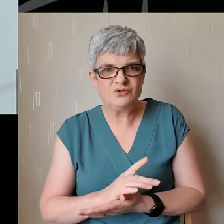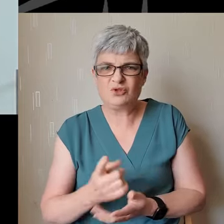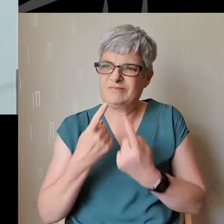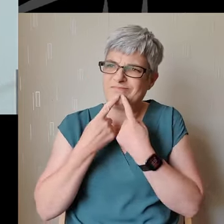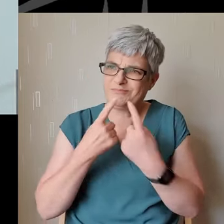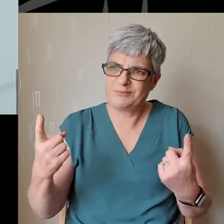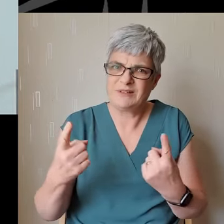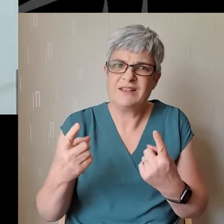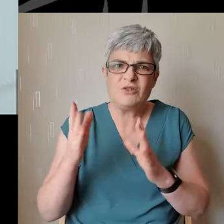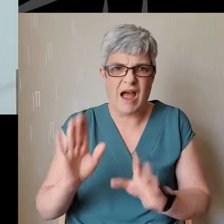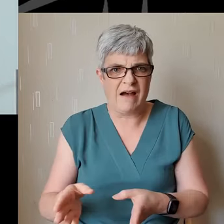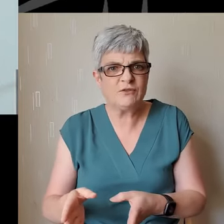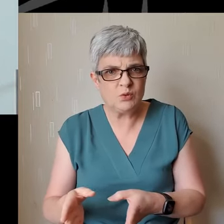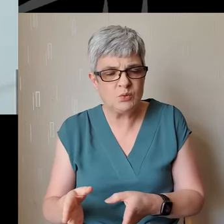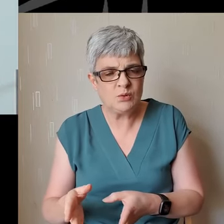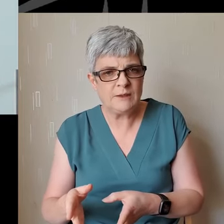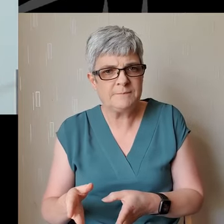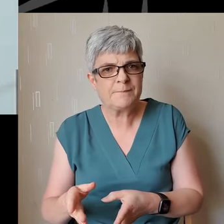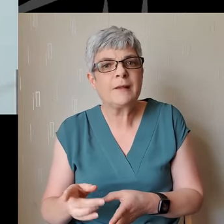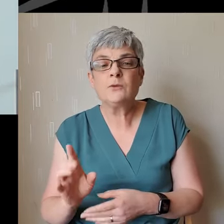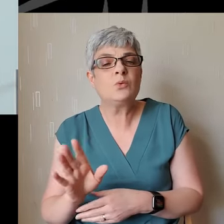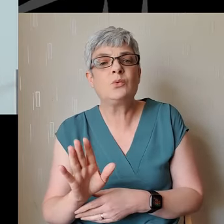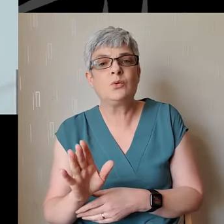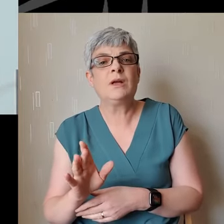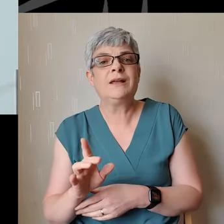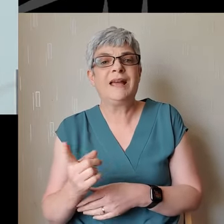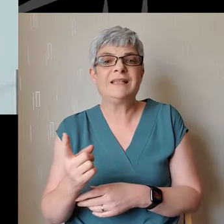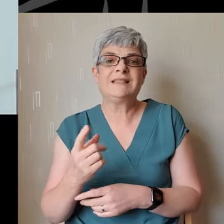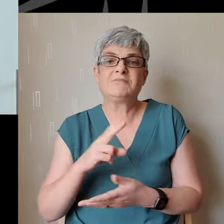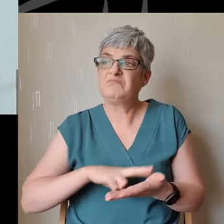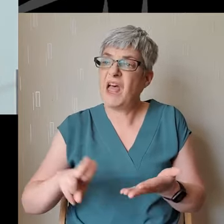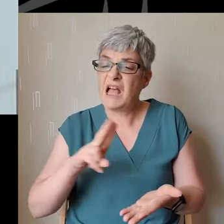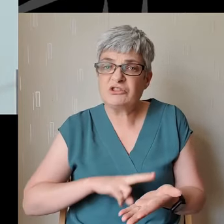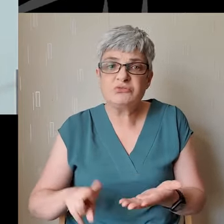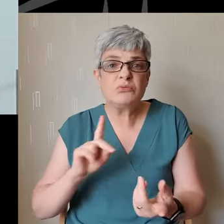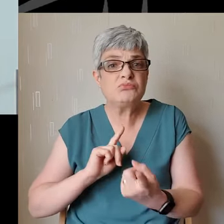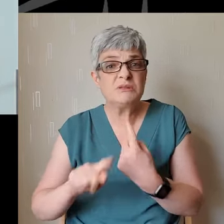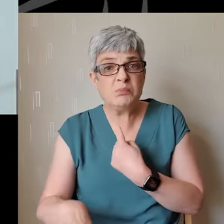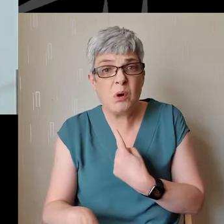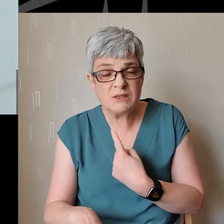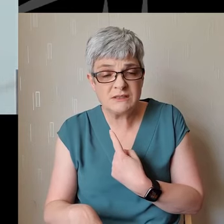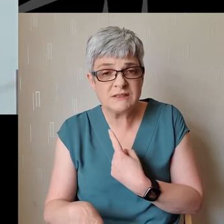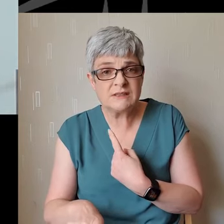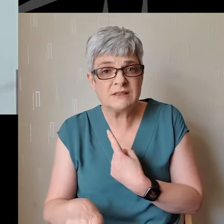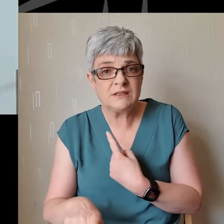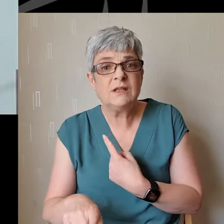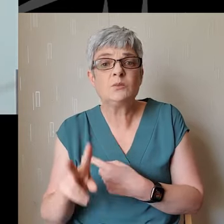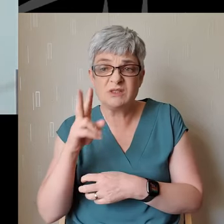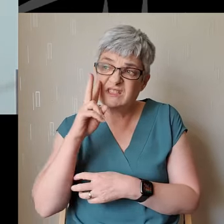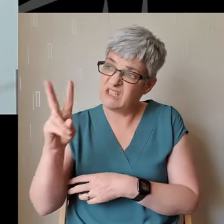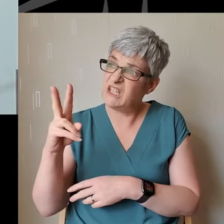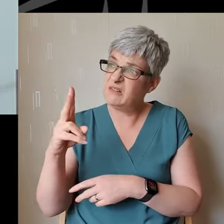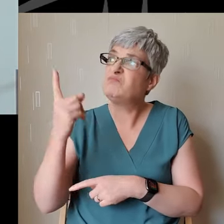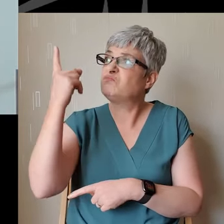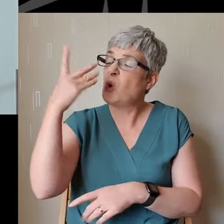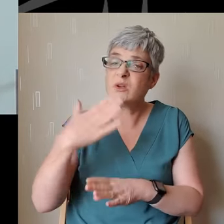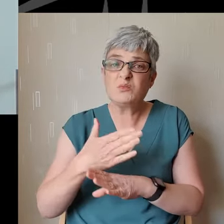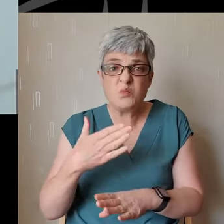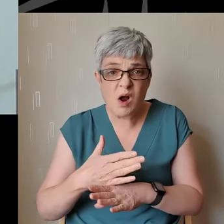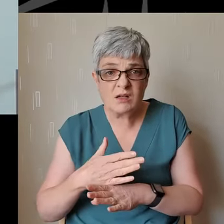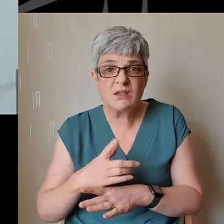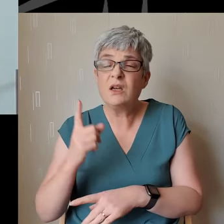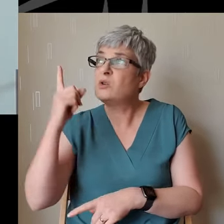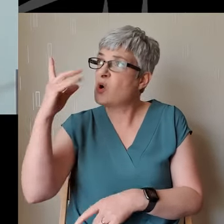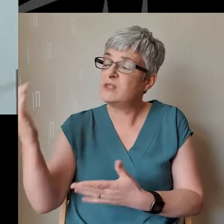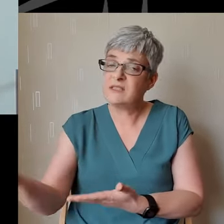commanded to do, but joy is something that is the natural response to seeing God at work, to God's